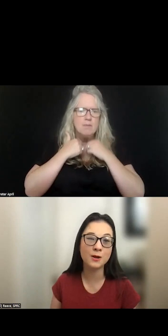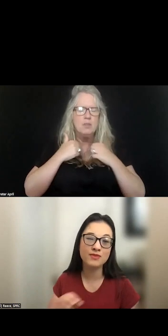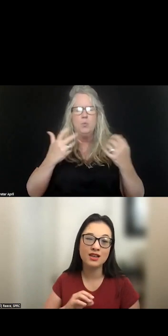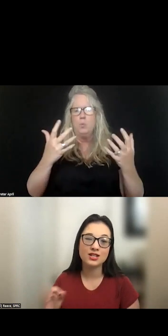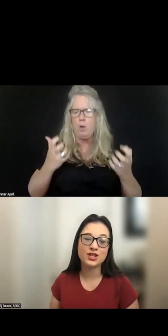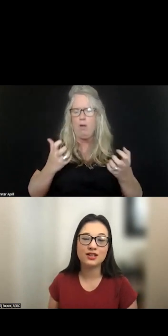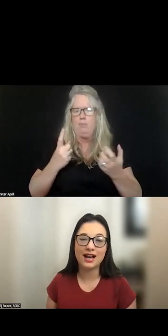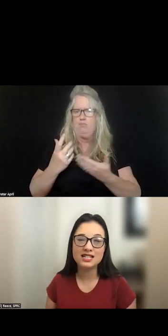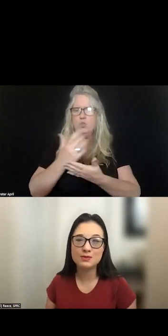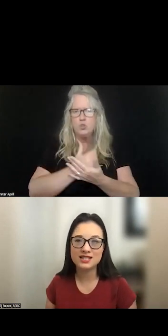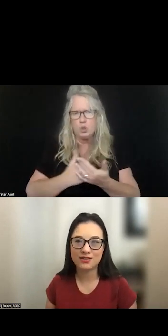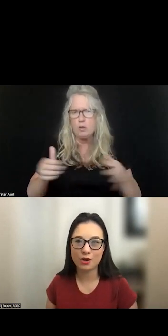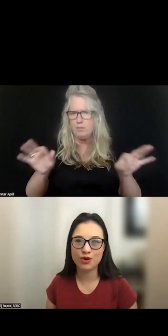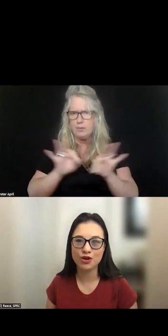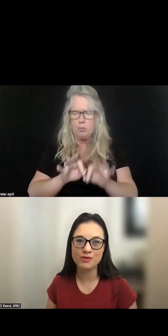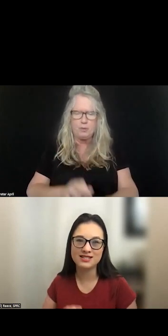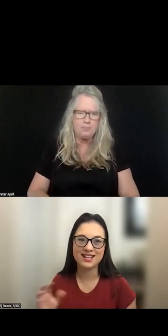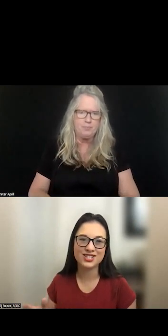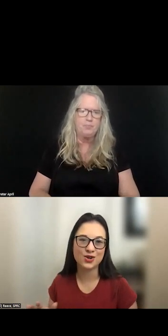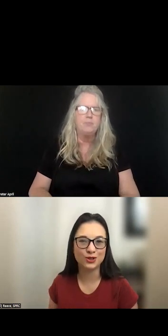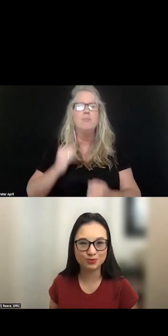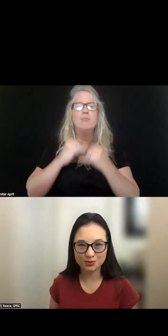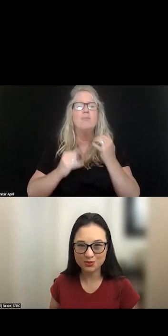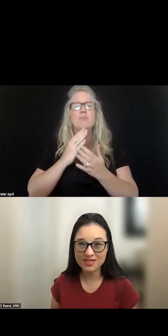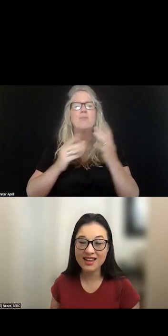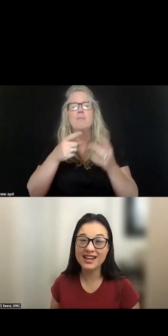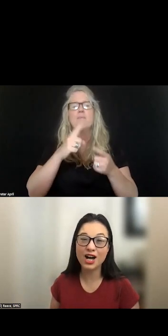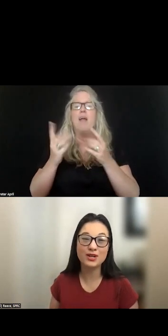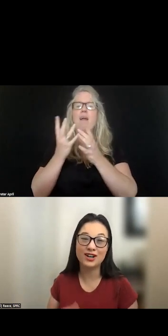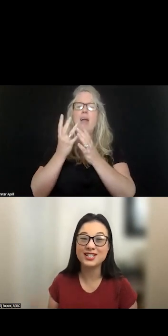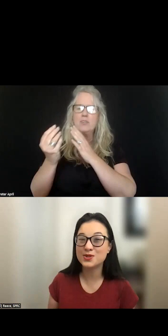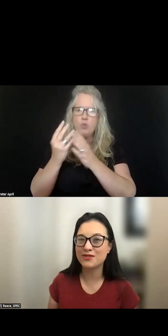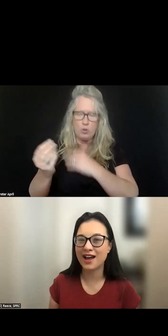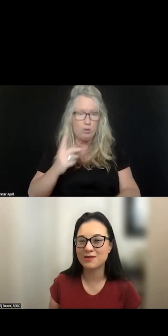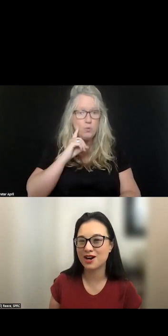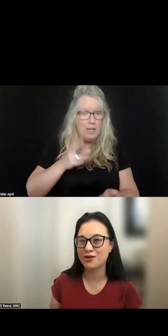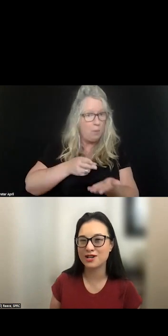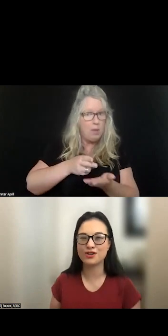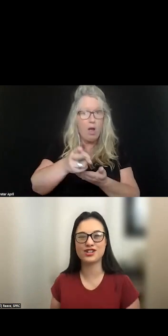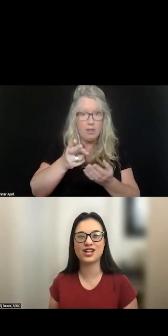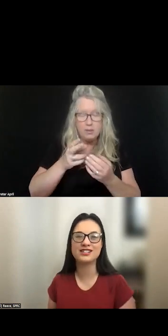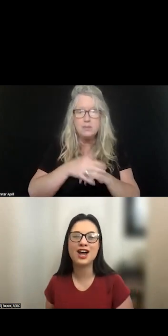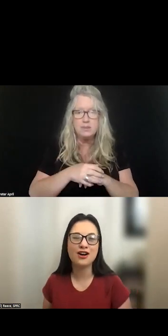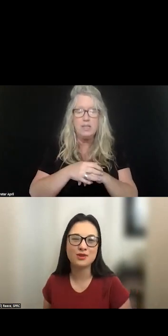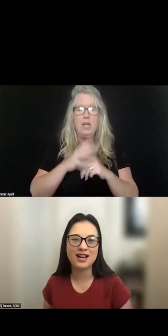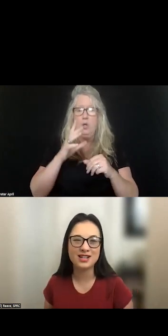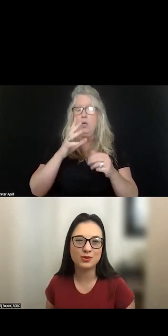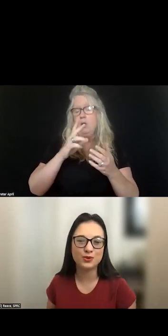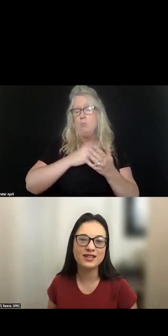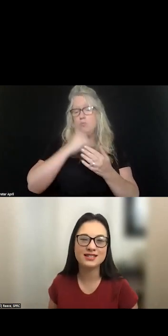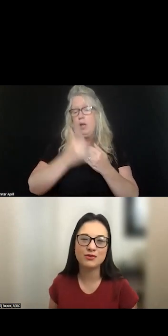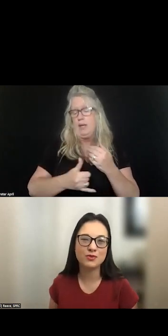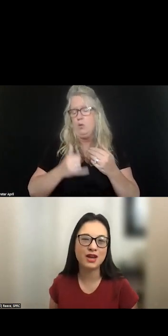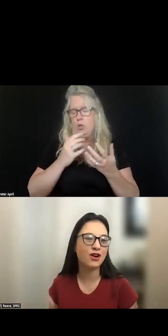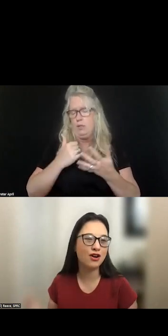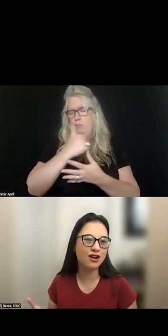deserve. So the last piece of our program is external. And I'll be honest, we've had a priority project over the past couple of